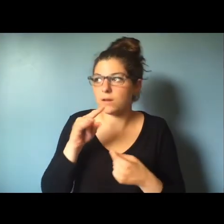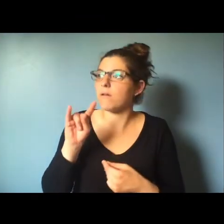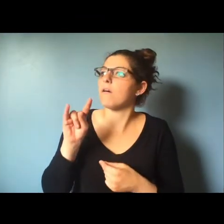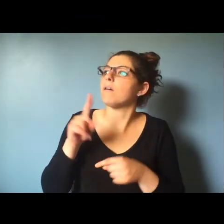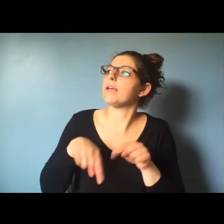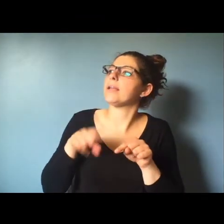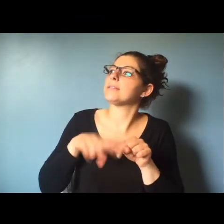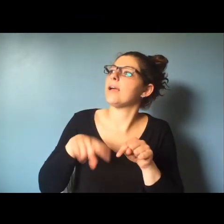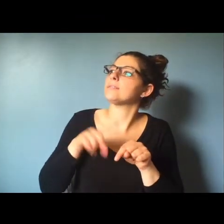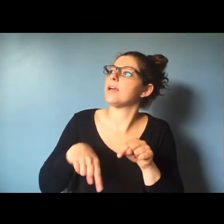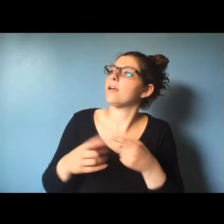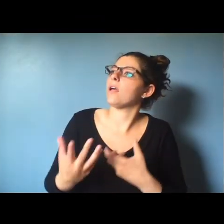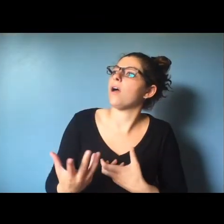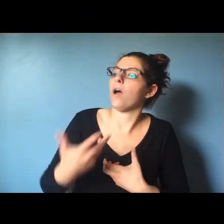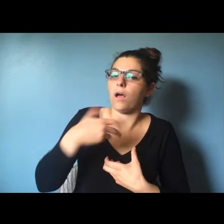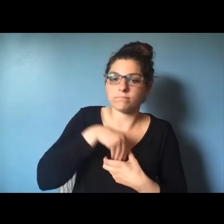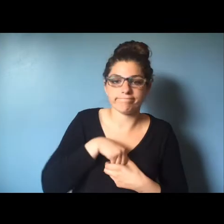instinctively,